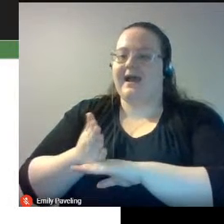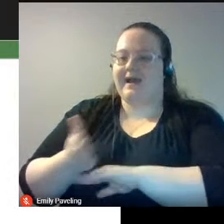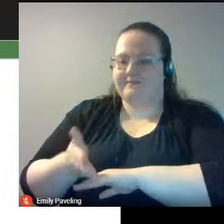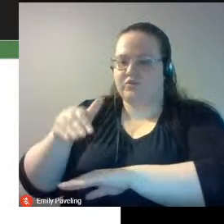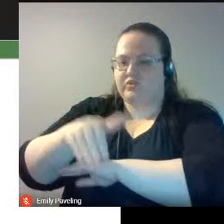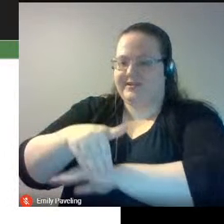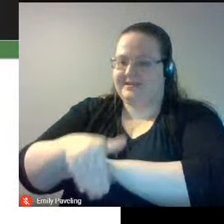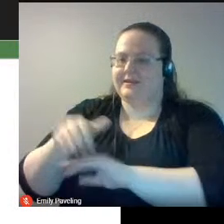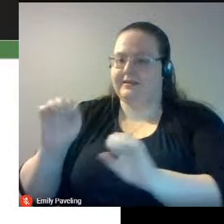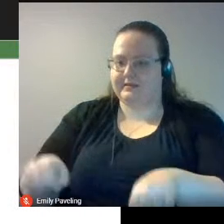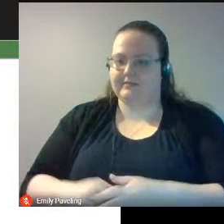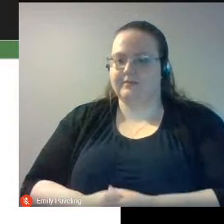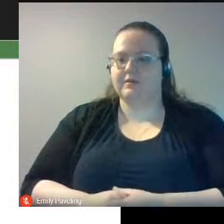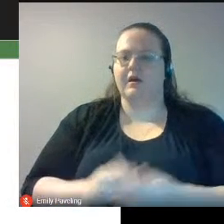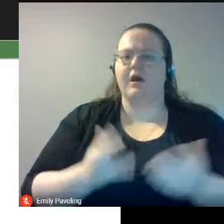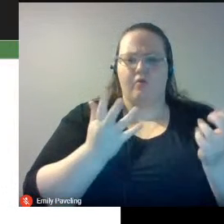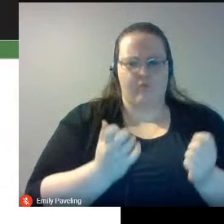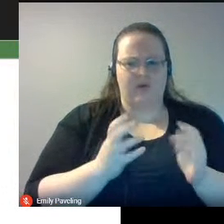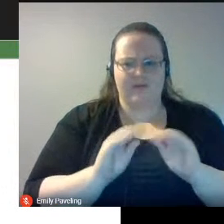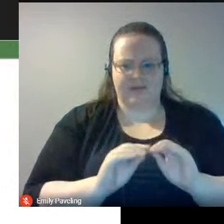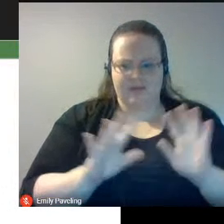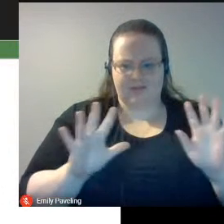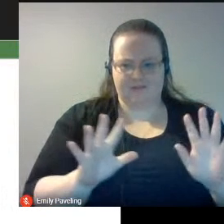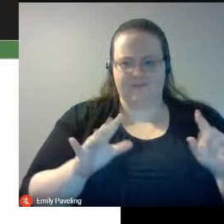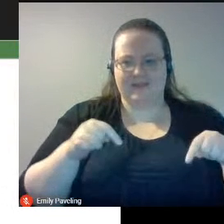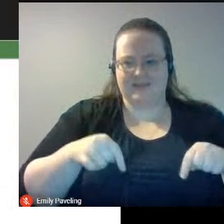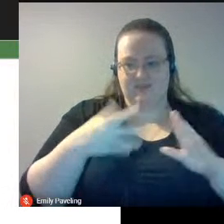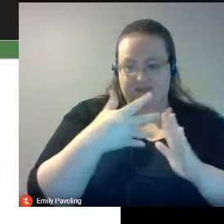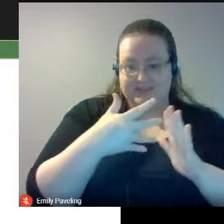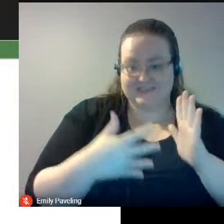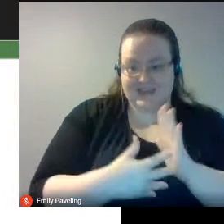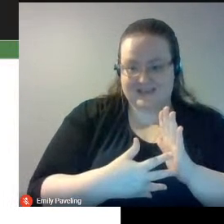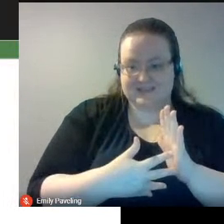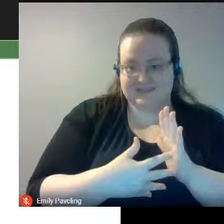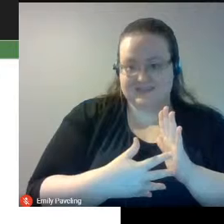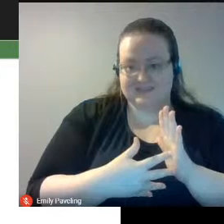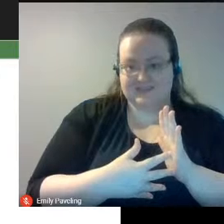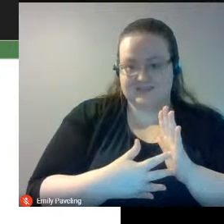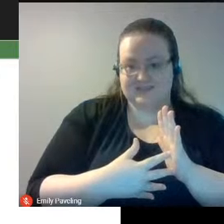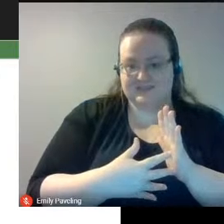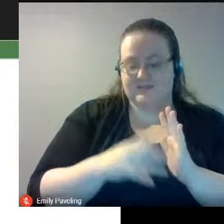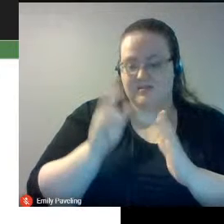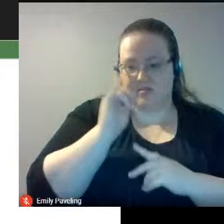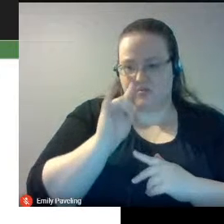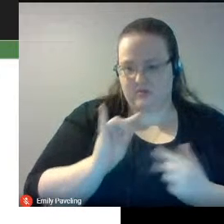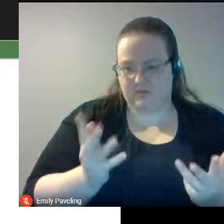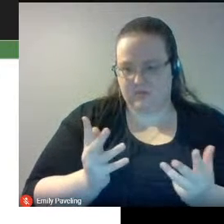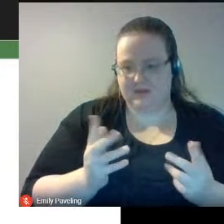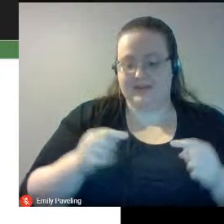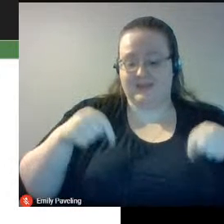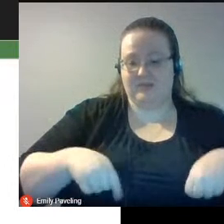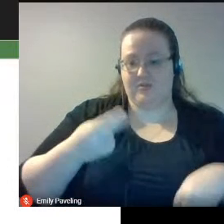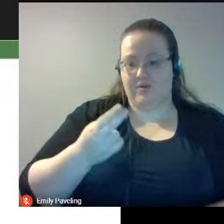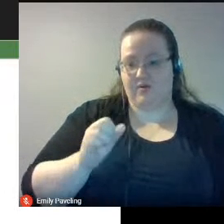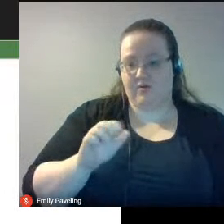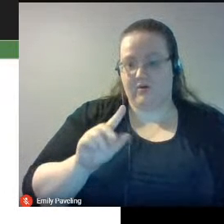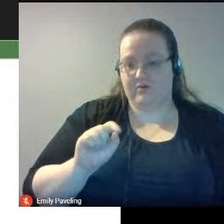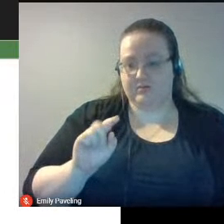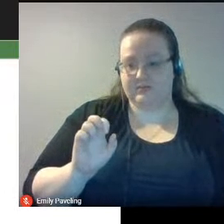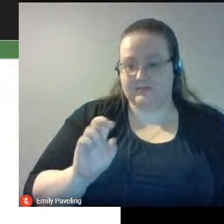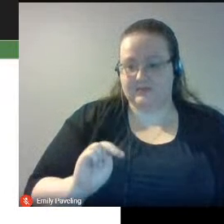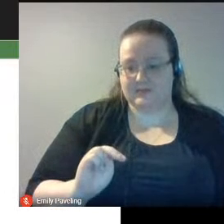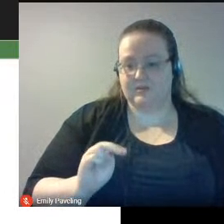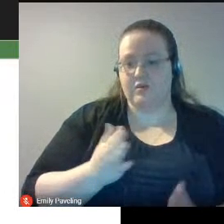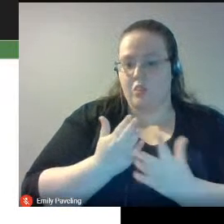confusing topic. In Halton, testing is not done through local public health. However, should there be